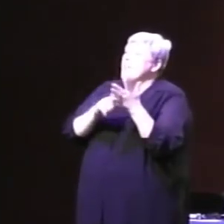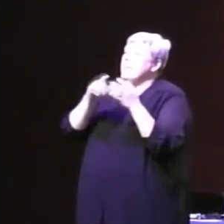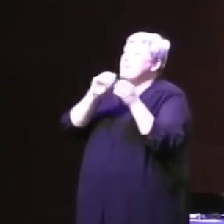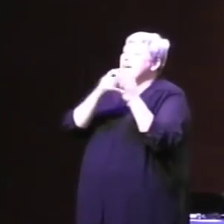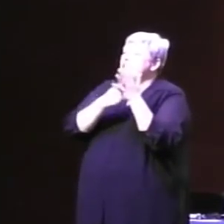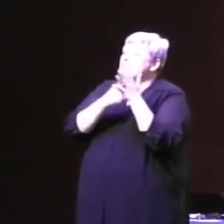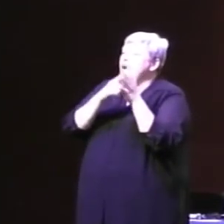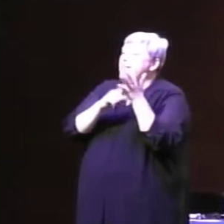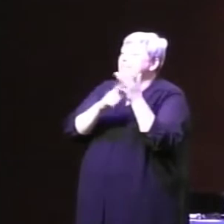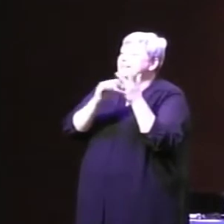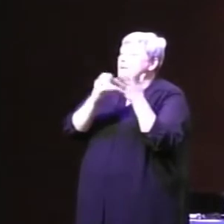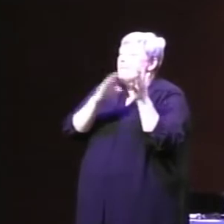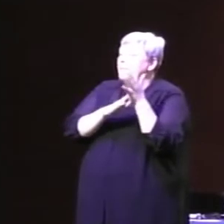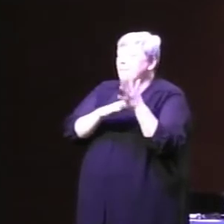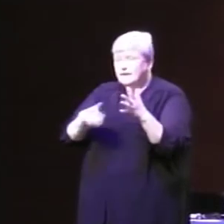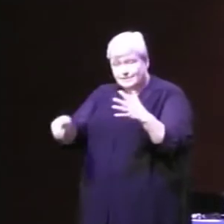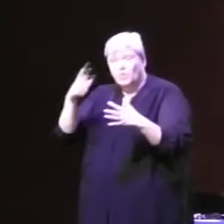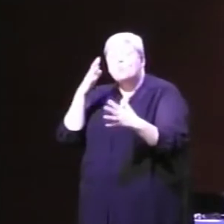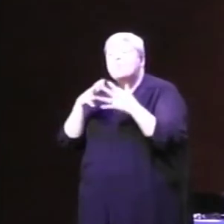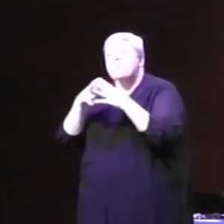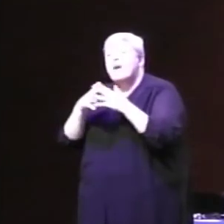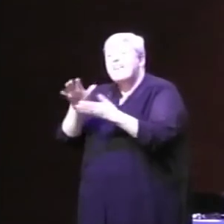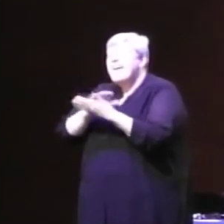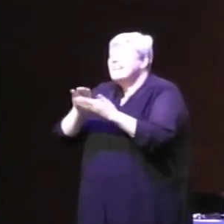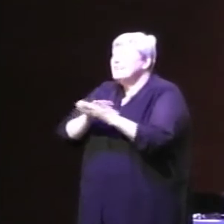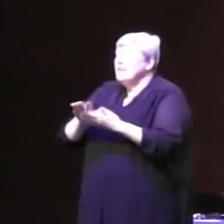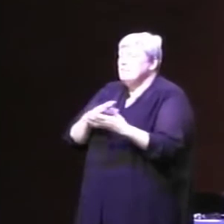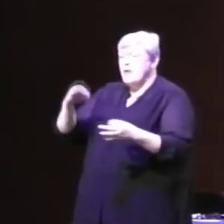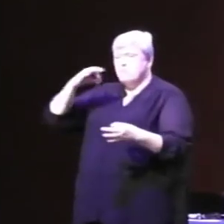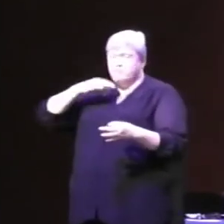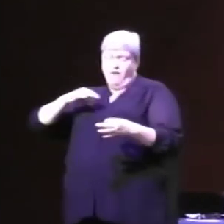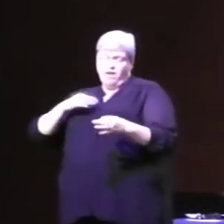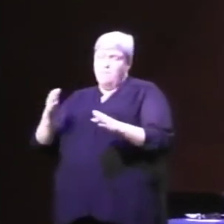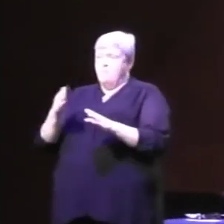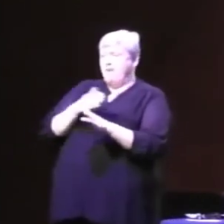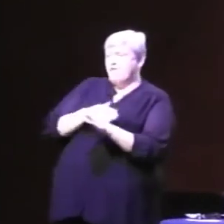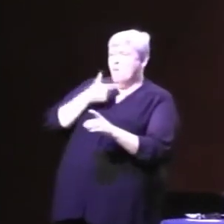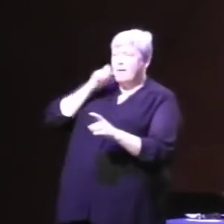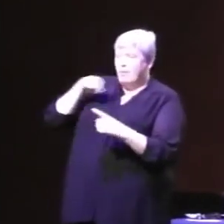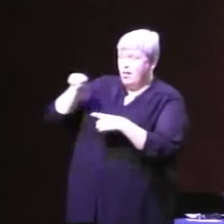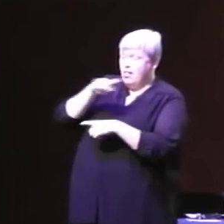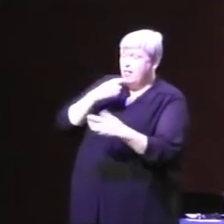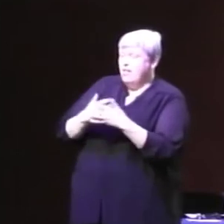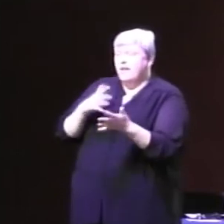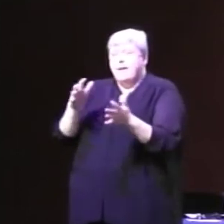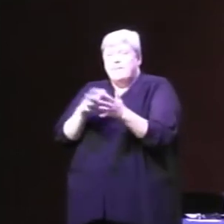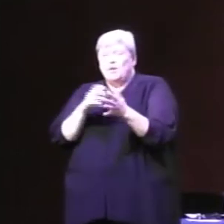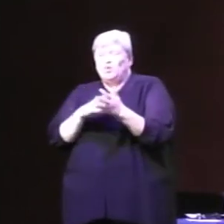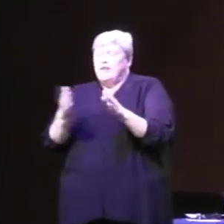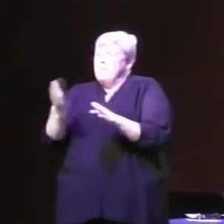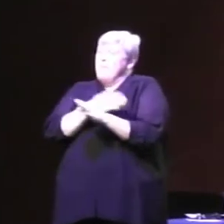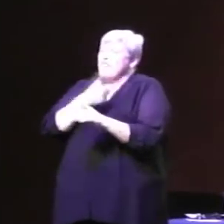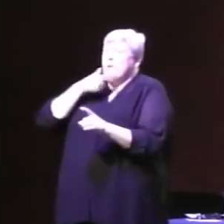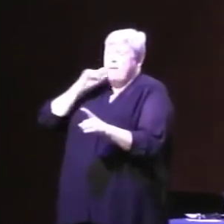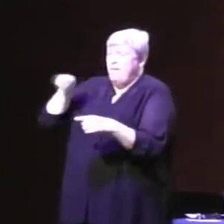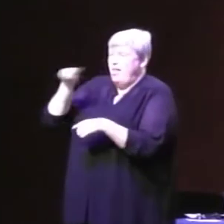guess everybody kens, but it's worth restating. It's about putting profit before people. It's about putting pollution before people. It's